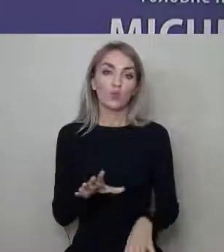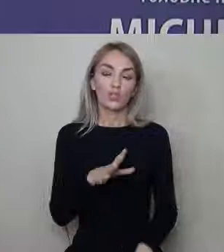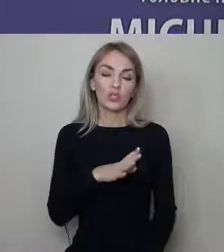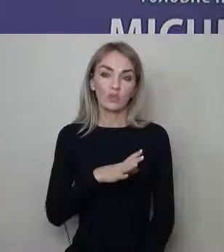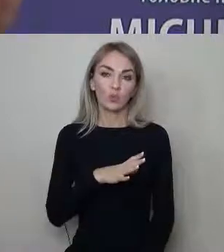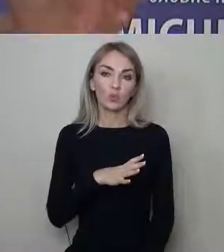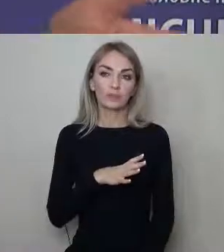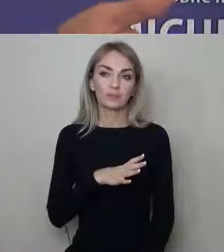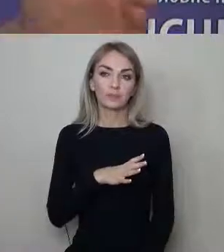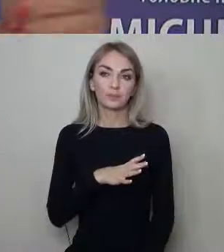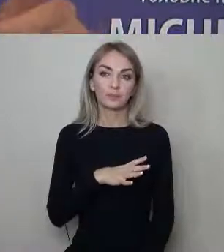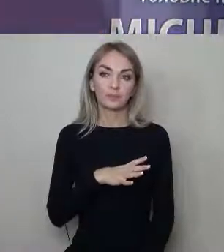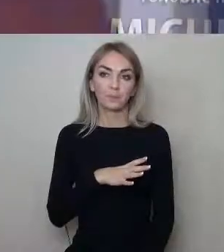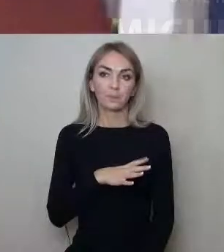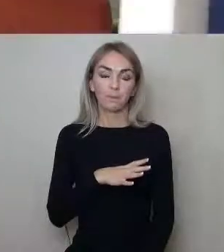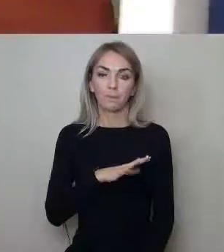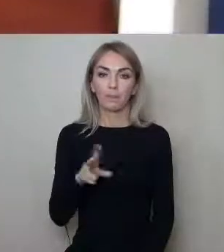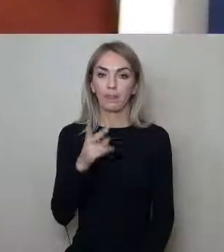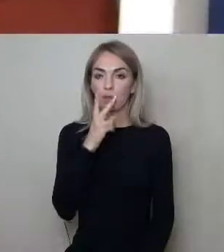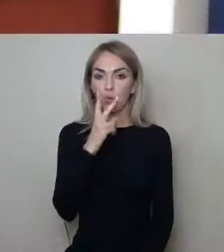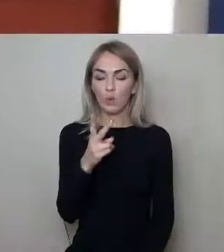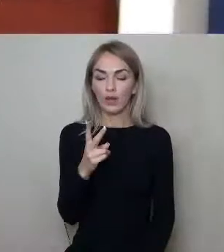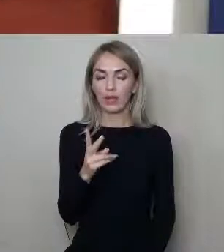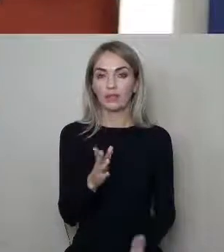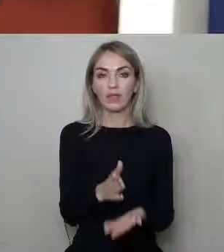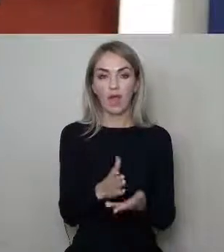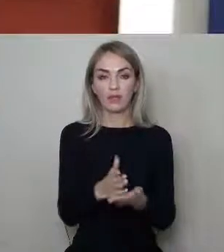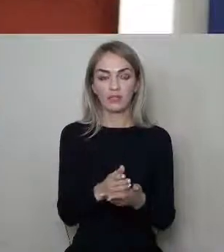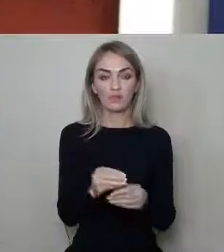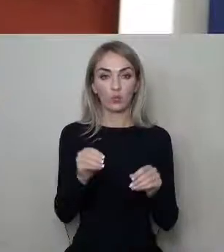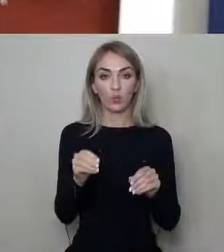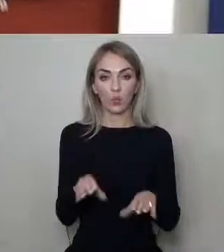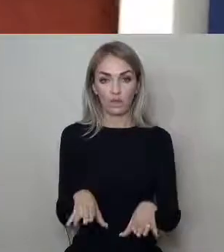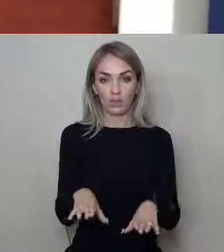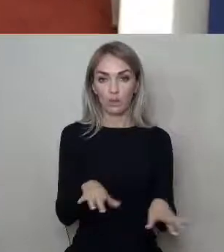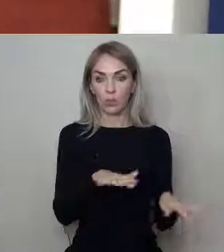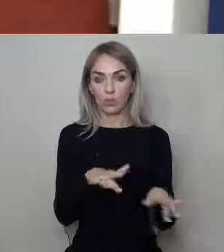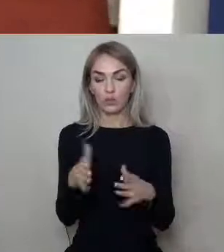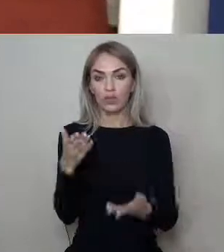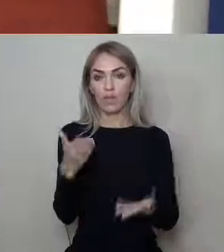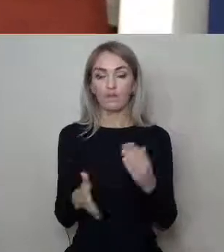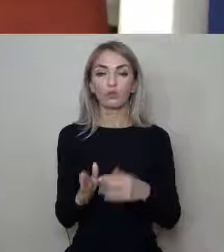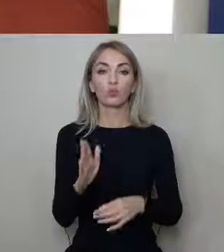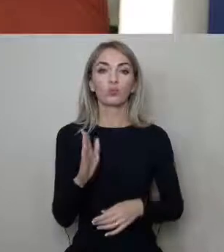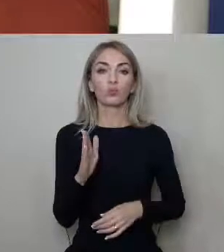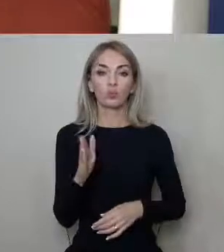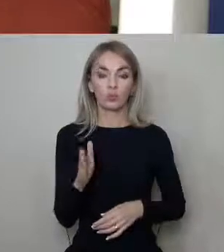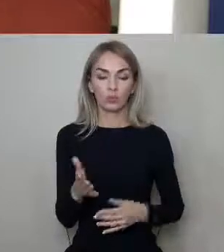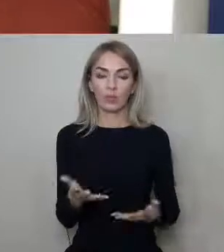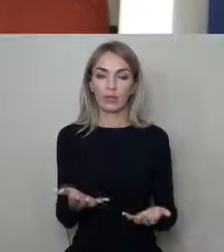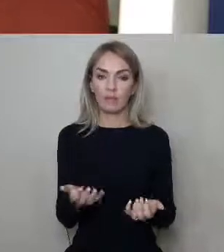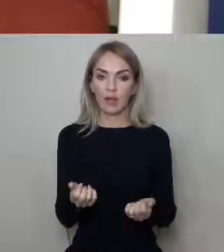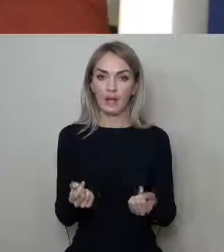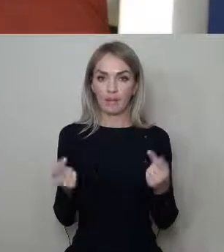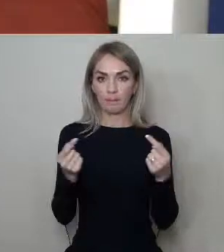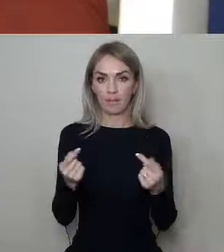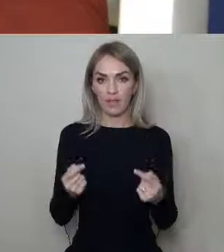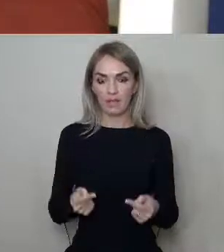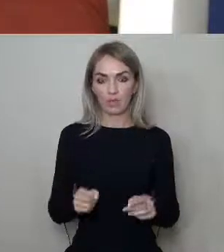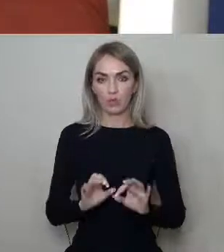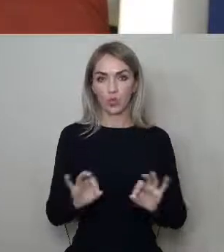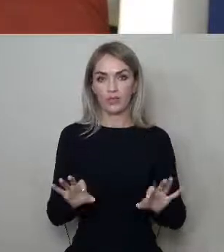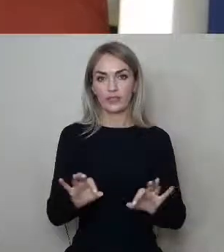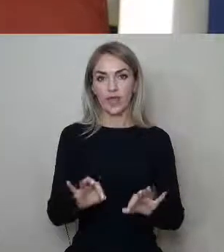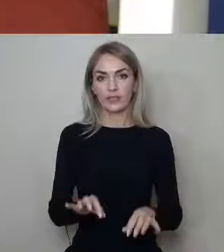colleagues in the CSC, and despite the procedure clearly established by the election